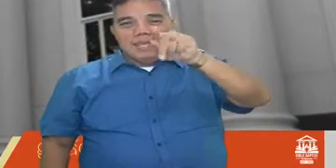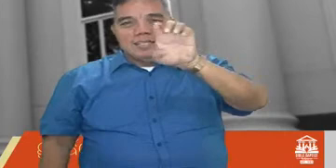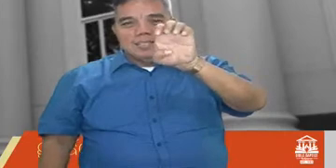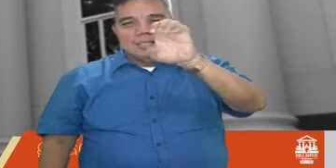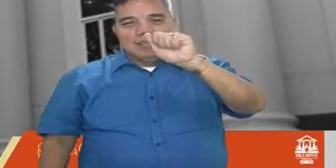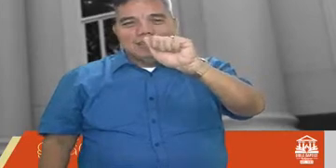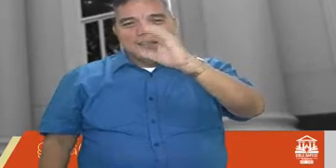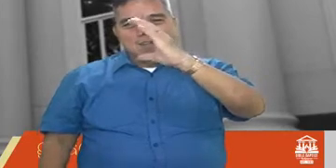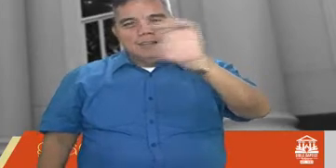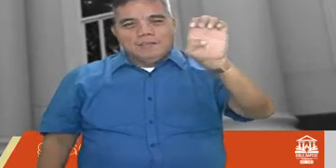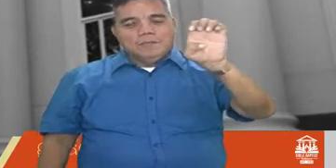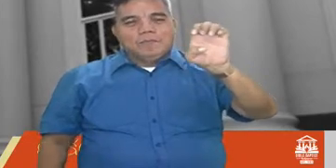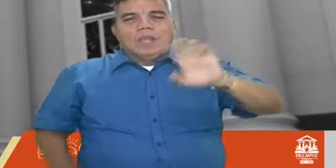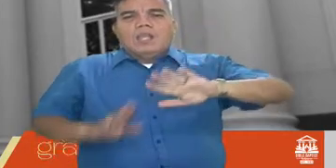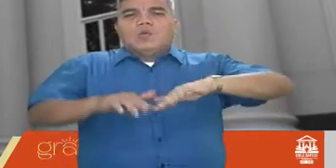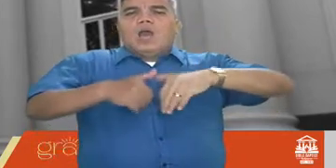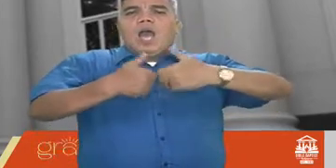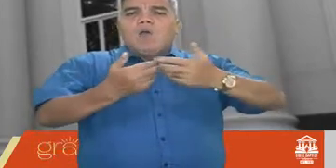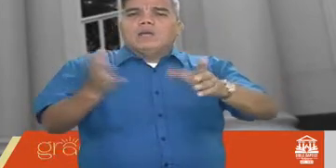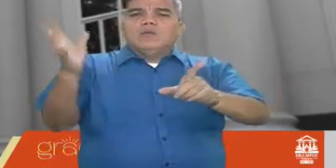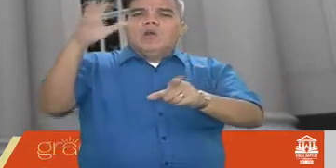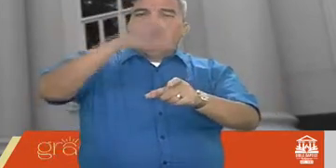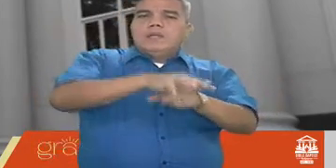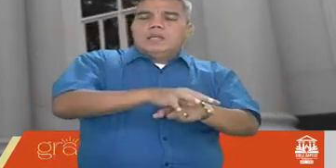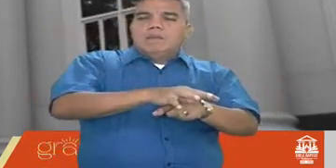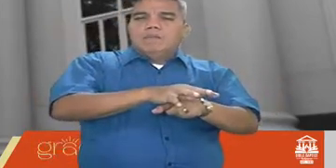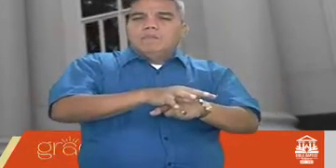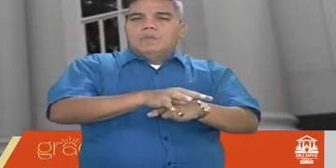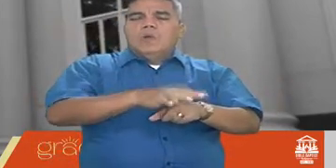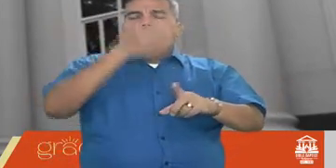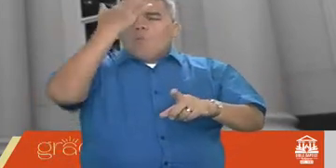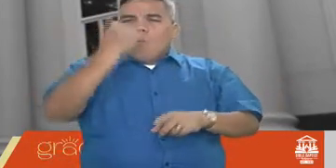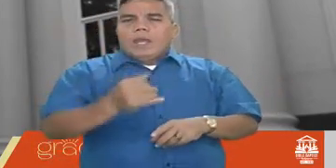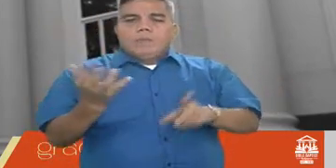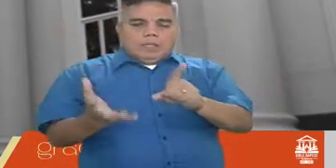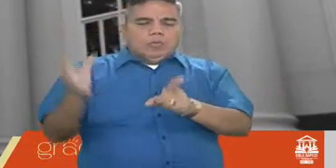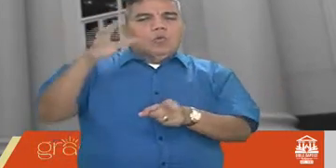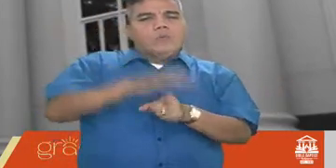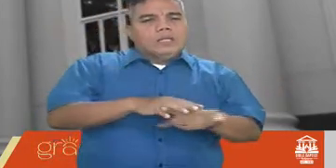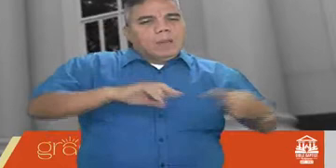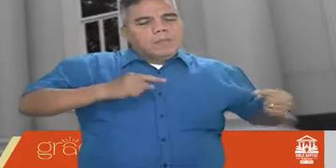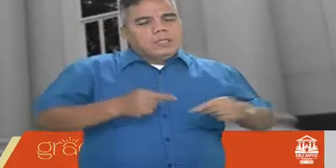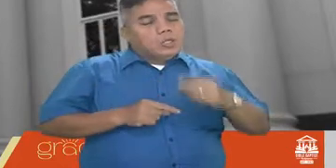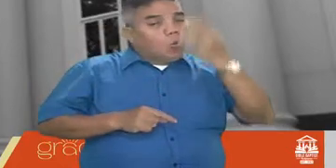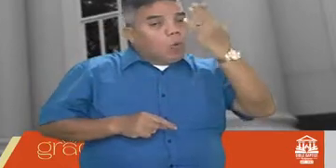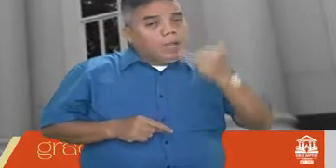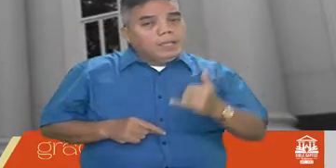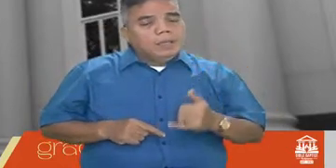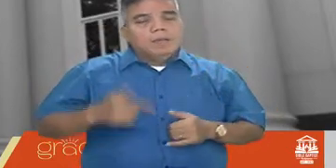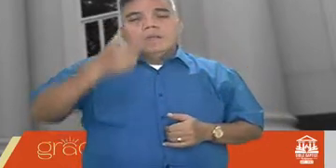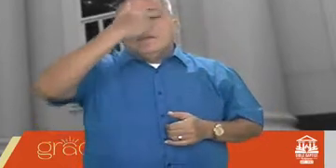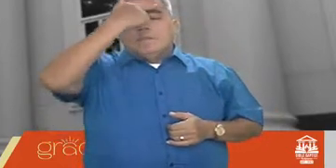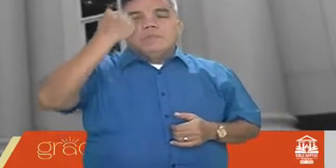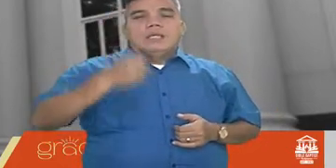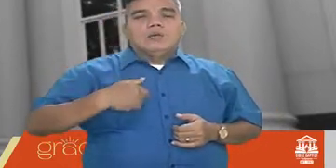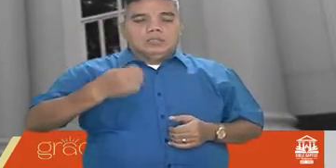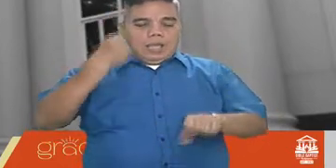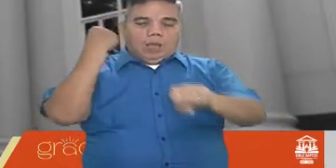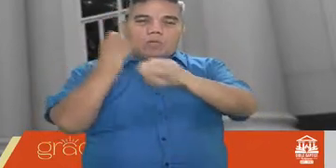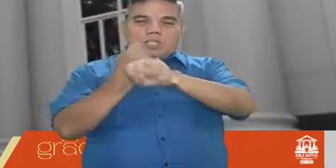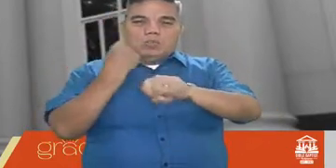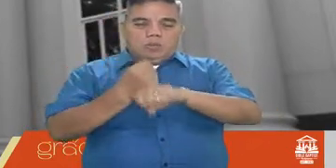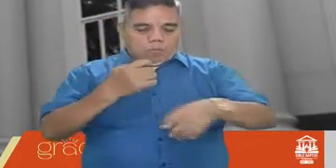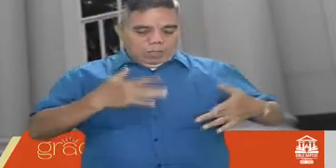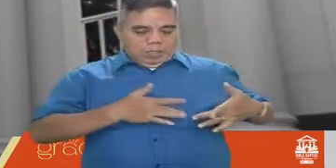How can we overcome bitterness and why are we going to overcome bitterness? You know why? Because our